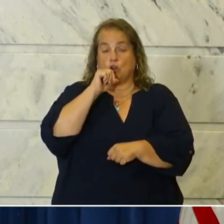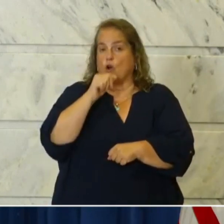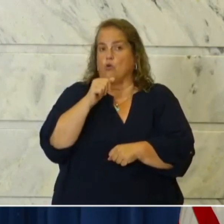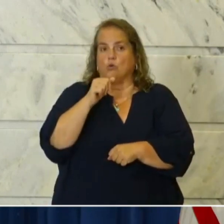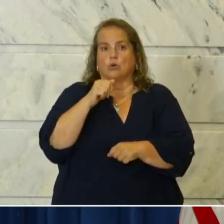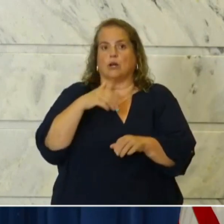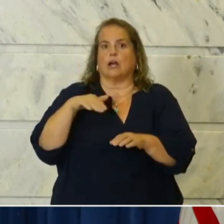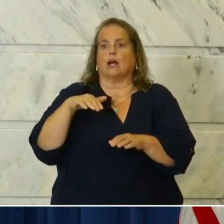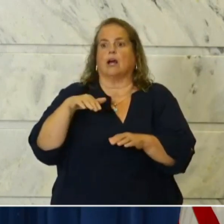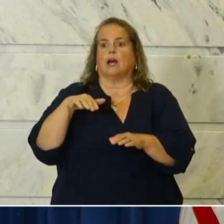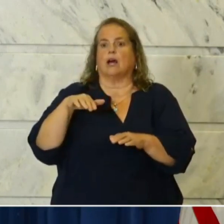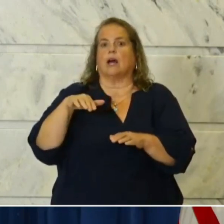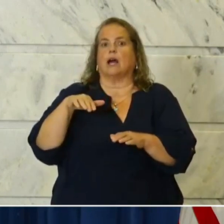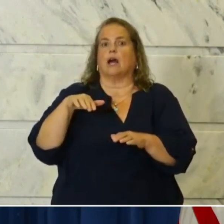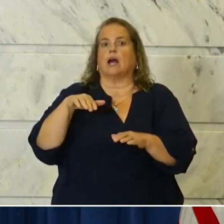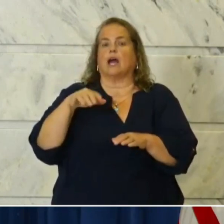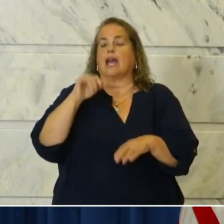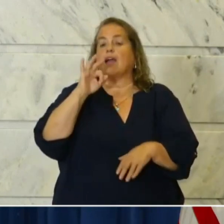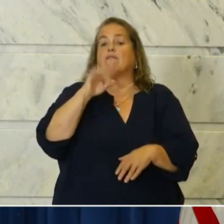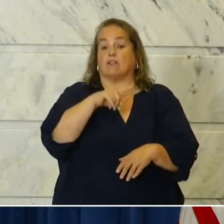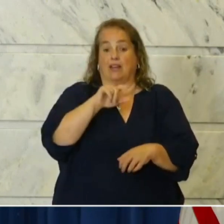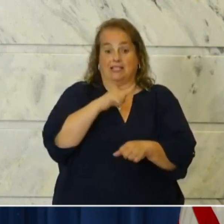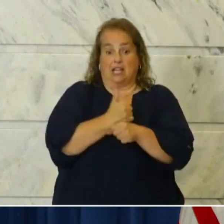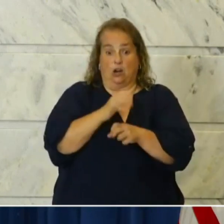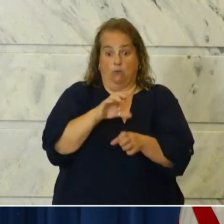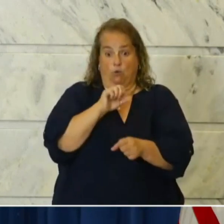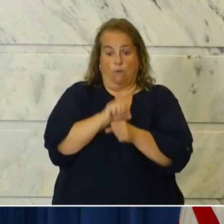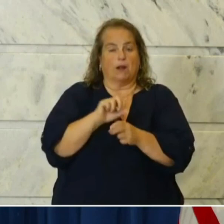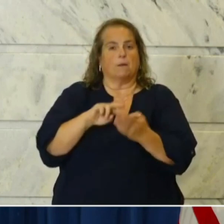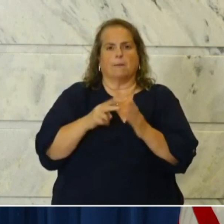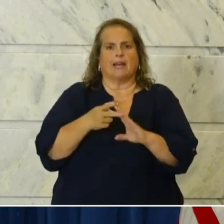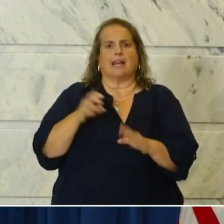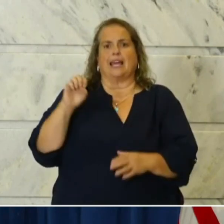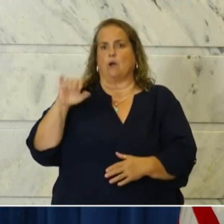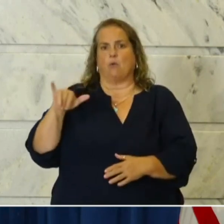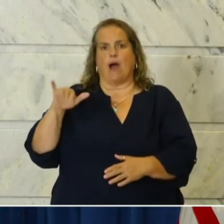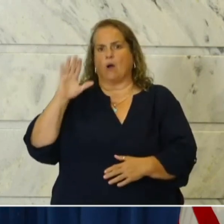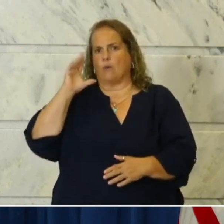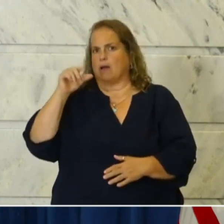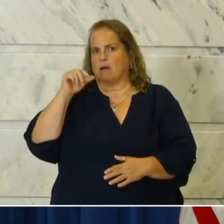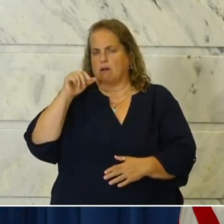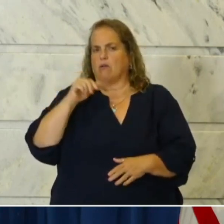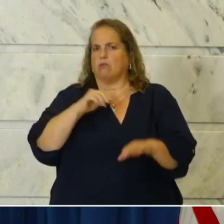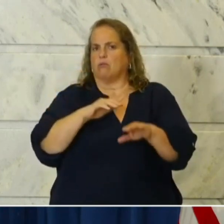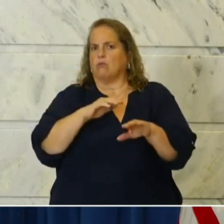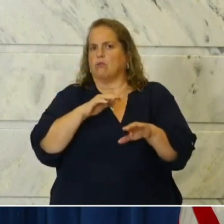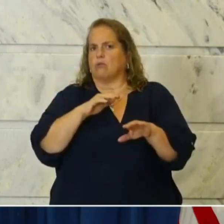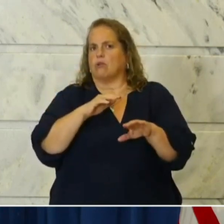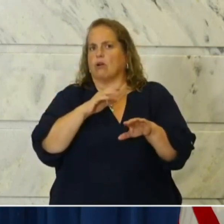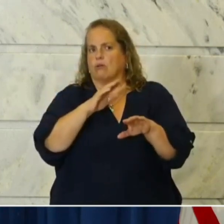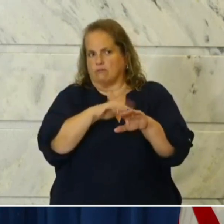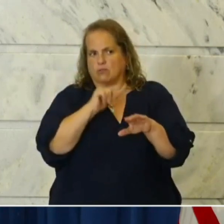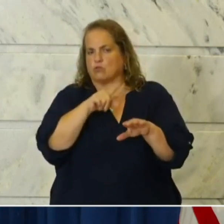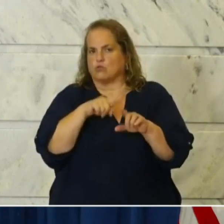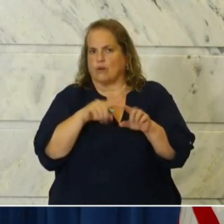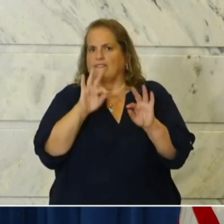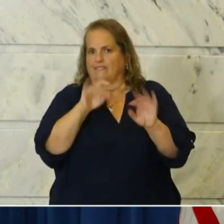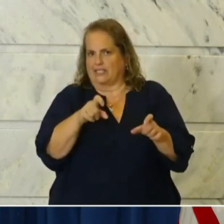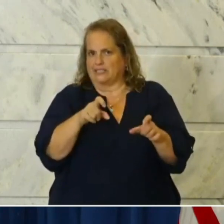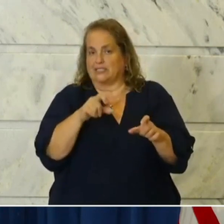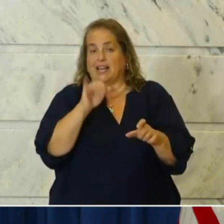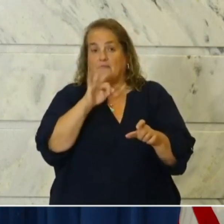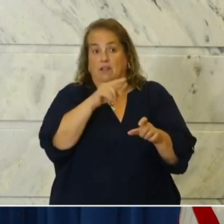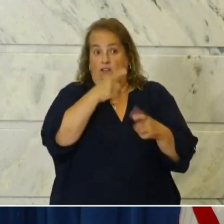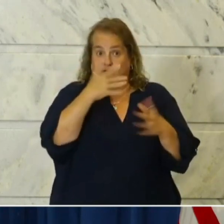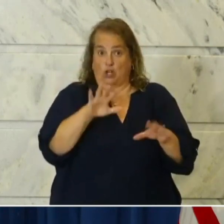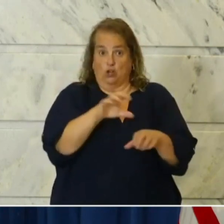be called by EY or anybody else. And we'll have to make sure that if that is resolved, we need a way for them to